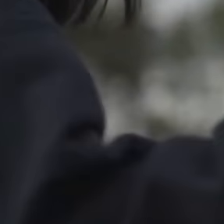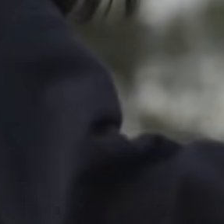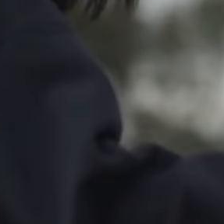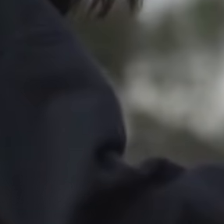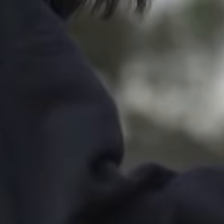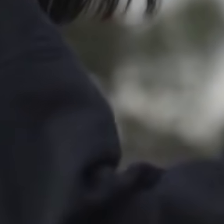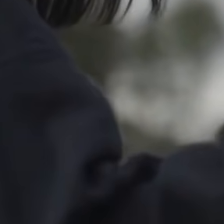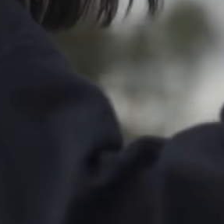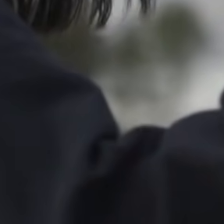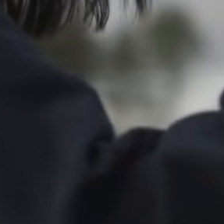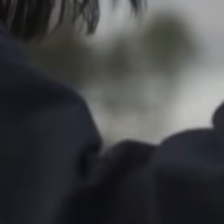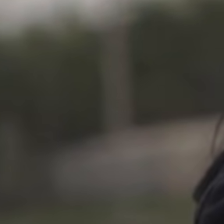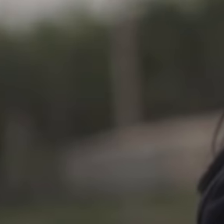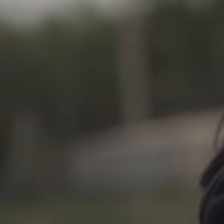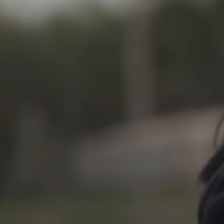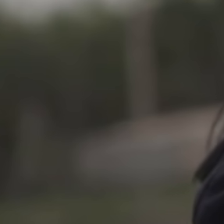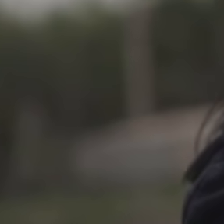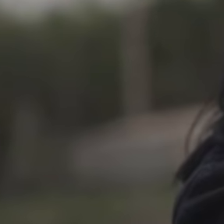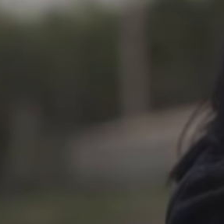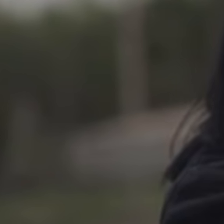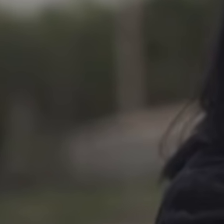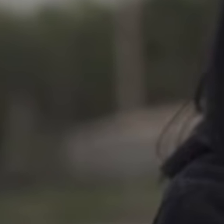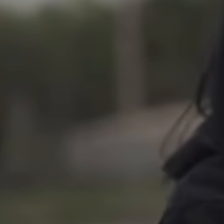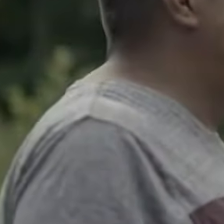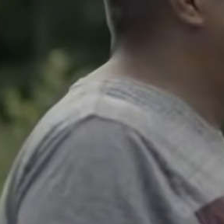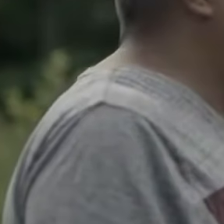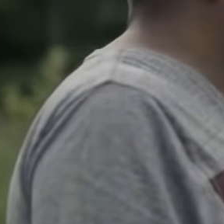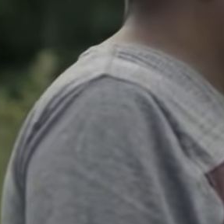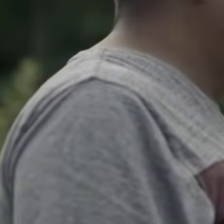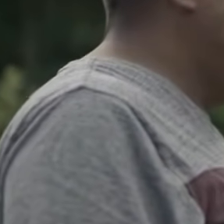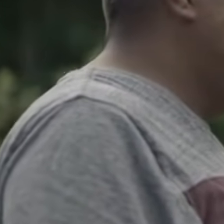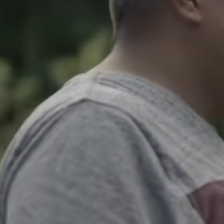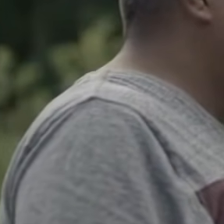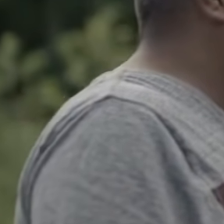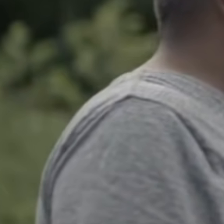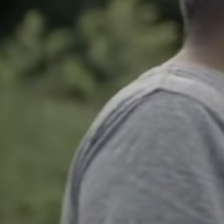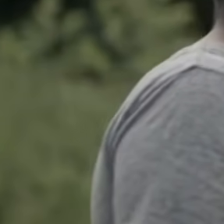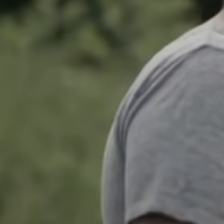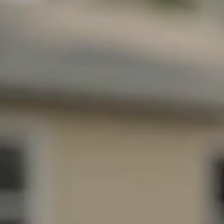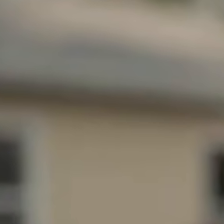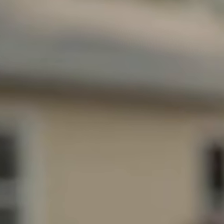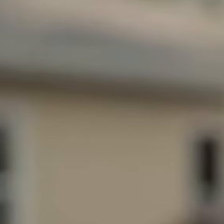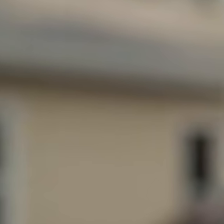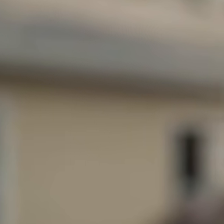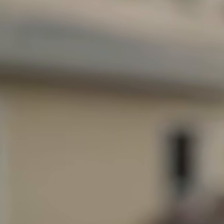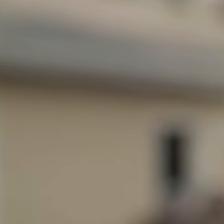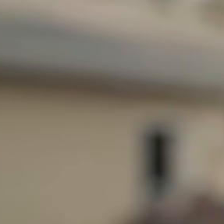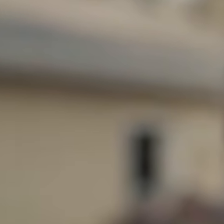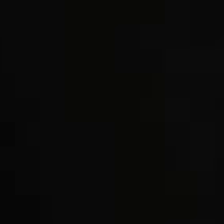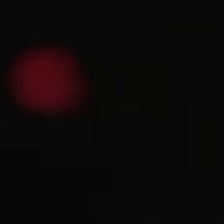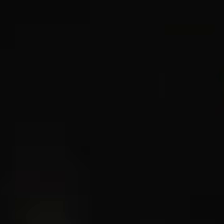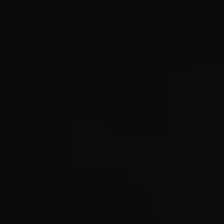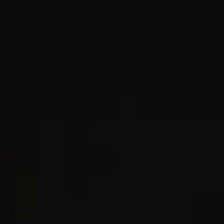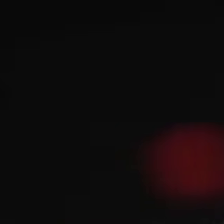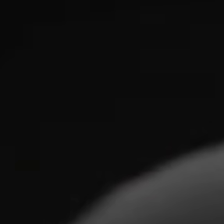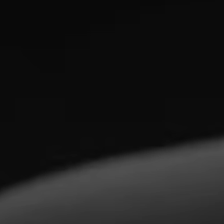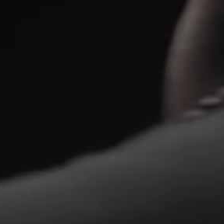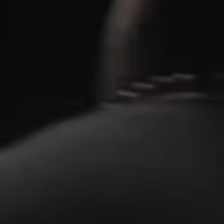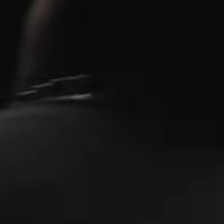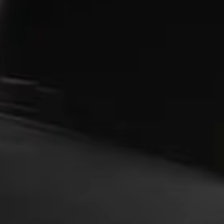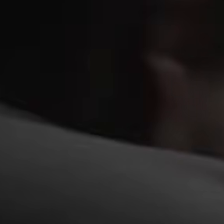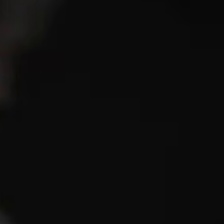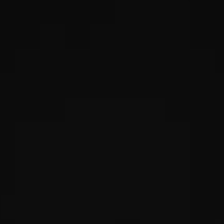Yeah, got my shot and I'm damn glowing. Yeah, can see the bright light at the end of the tunnel. Future looking bright, we can get back along.